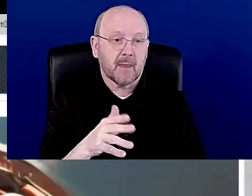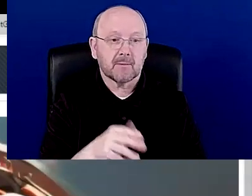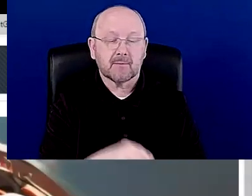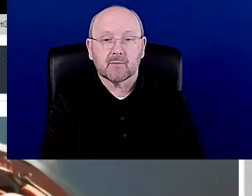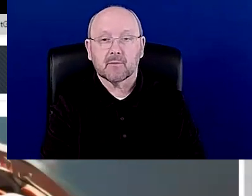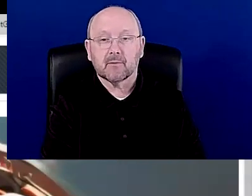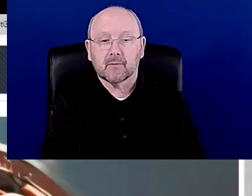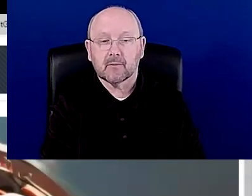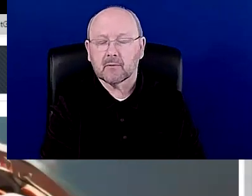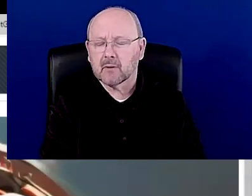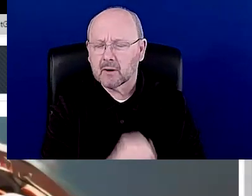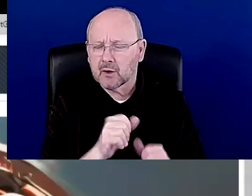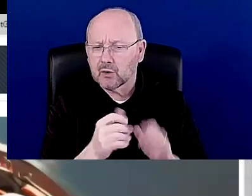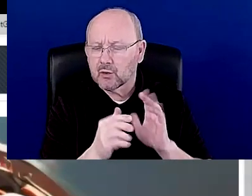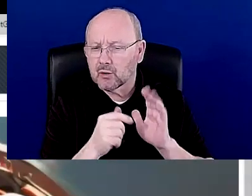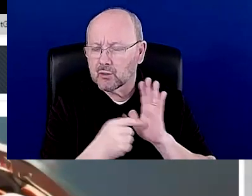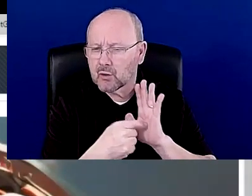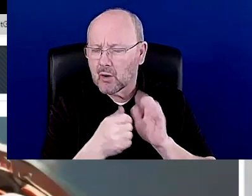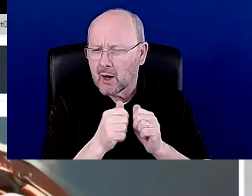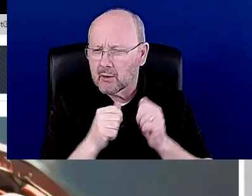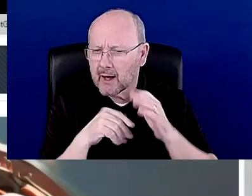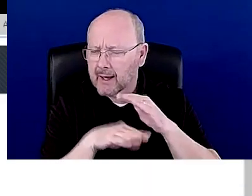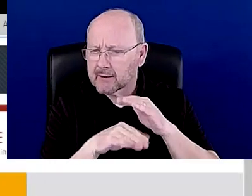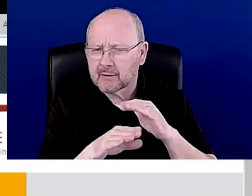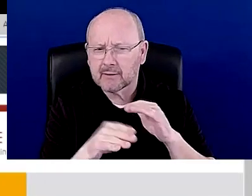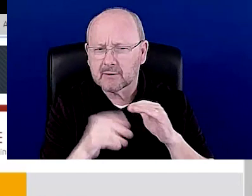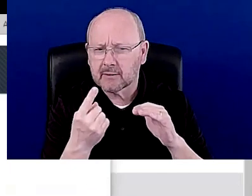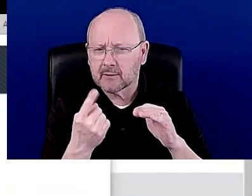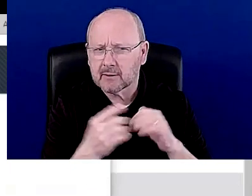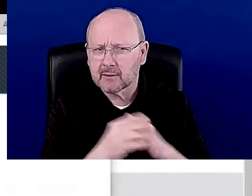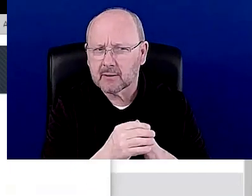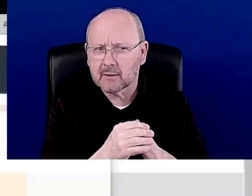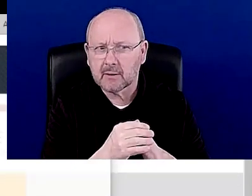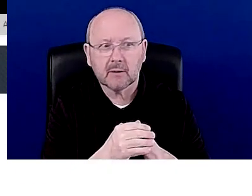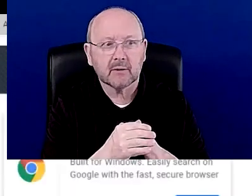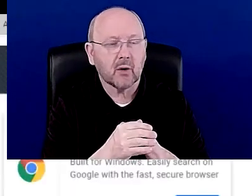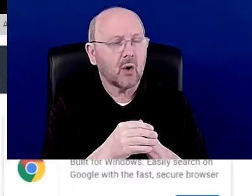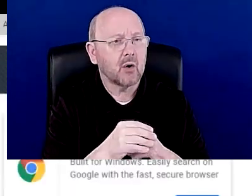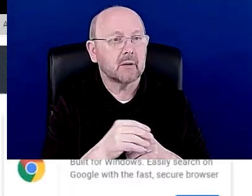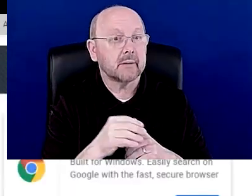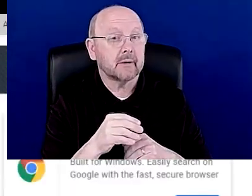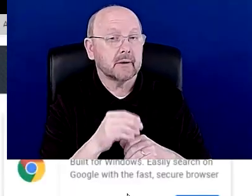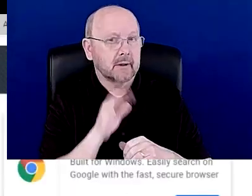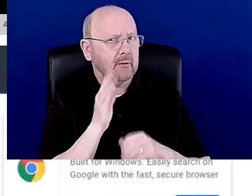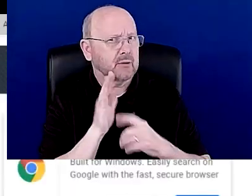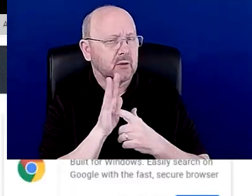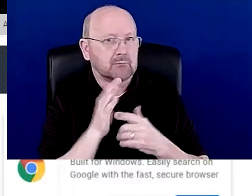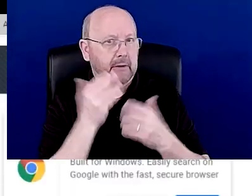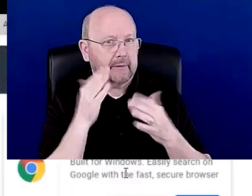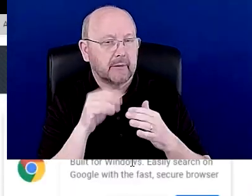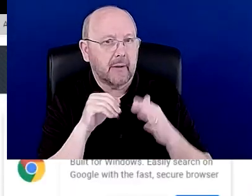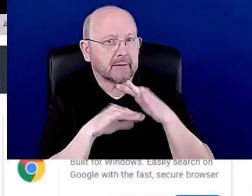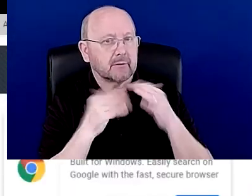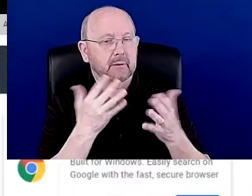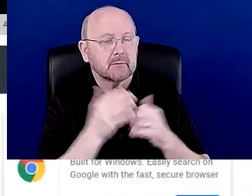how to access the computers? Oh yeah, sure. That is actually very easy. So if you go to google.com. I have a quick question